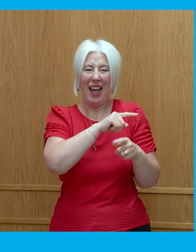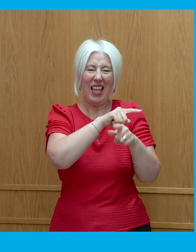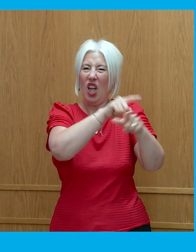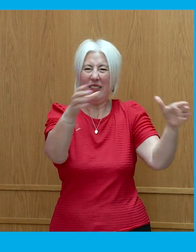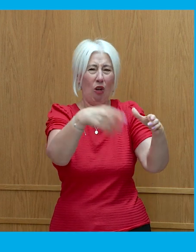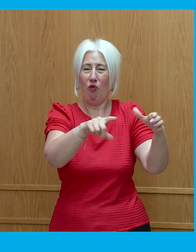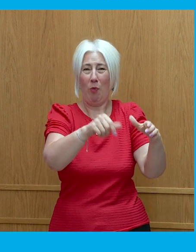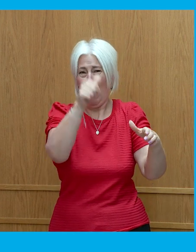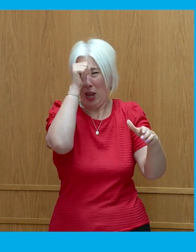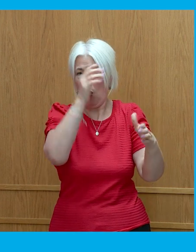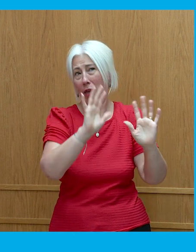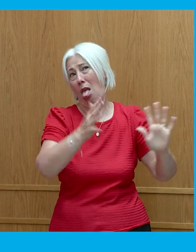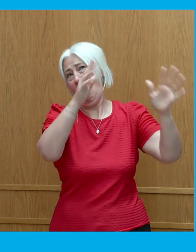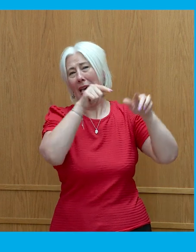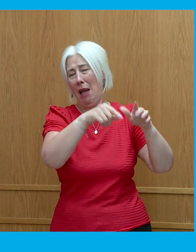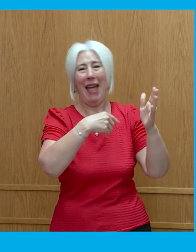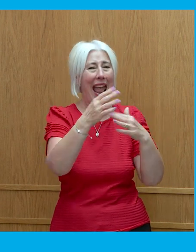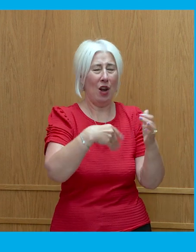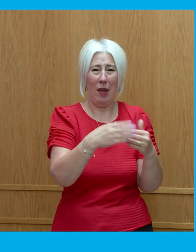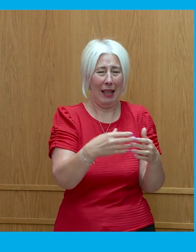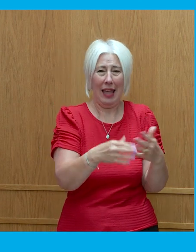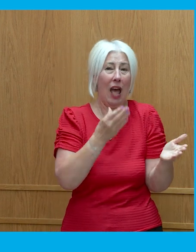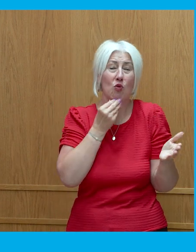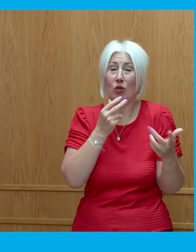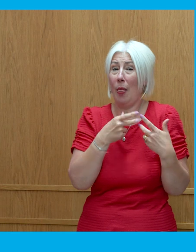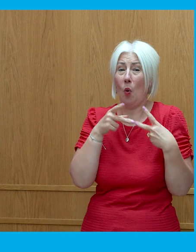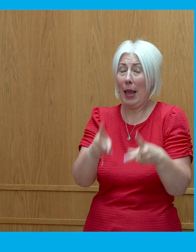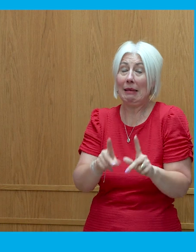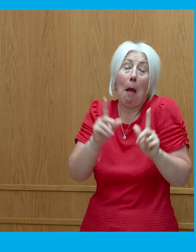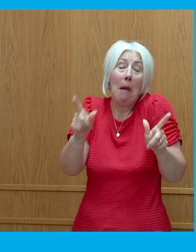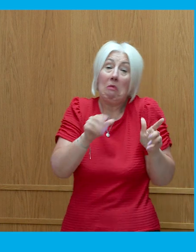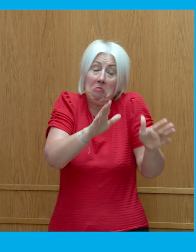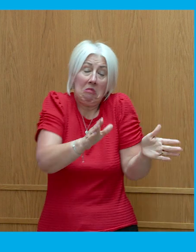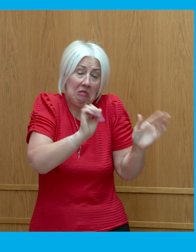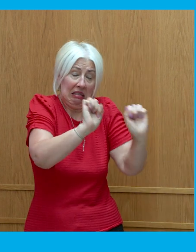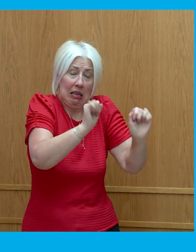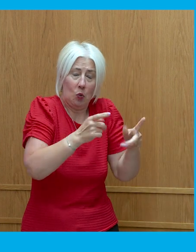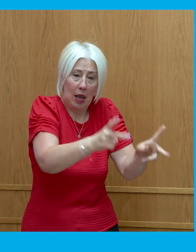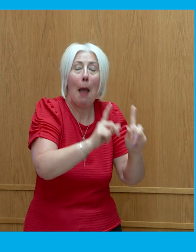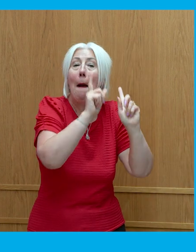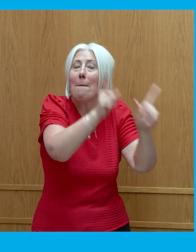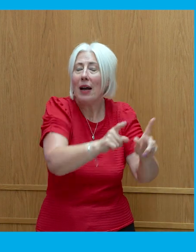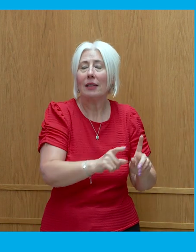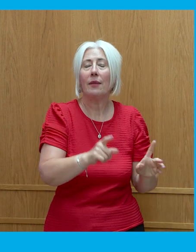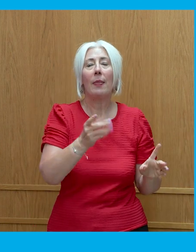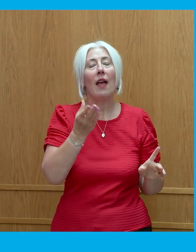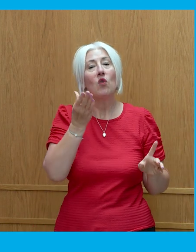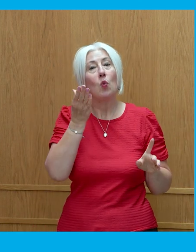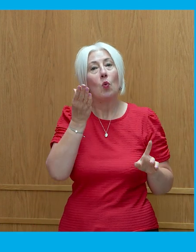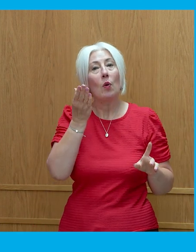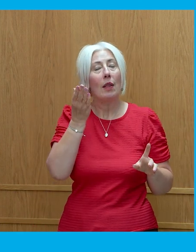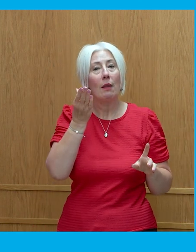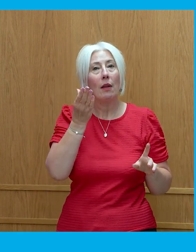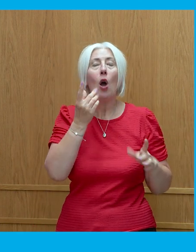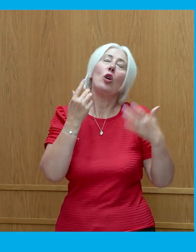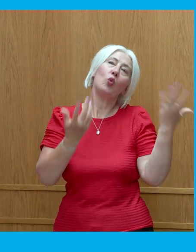of people. So I would use polling and focus groups for that, but whatever. But I think, but what's interesting is if you listen to his, so